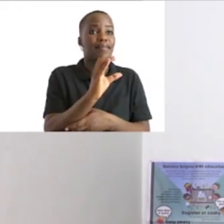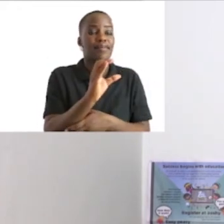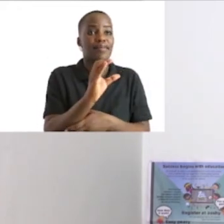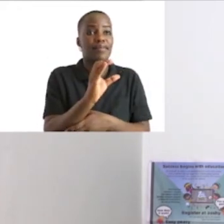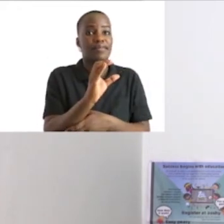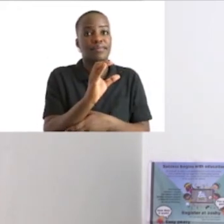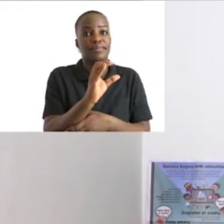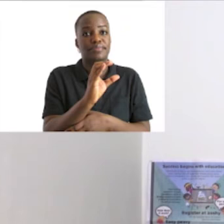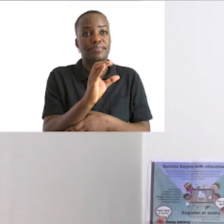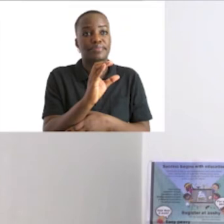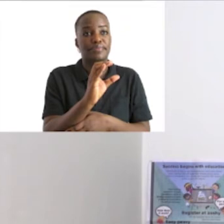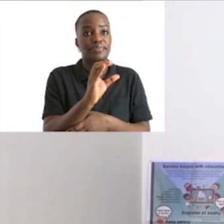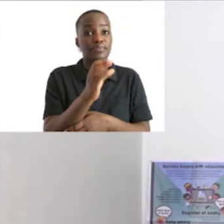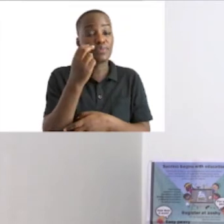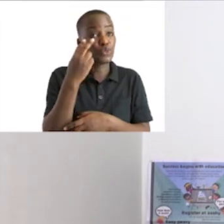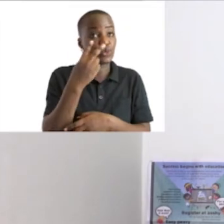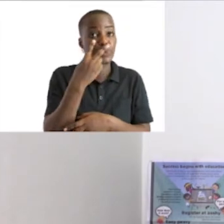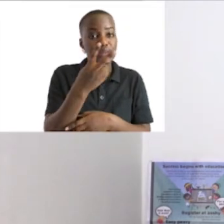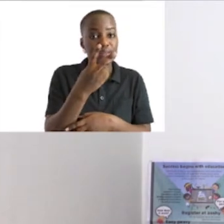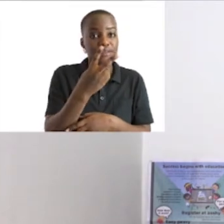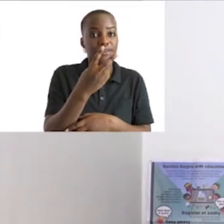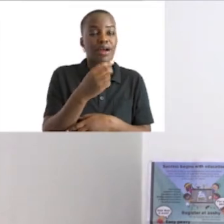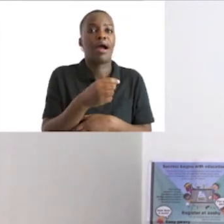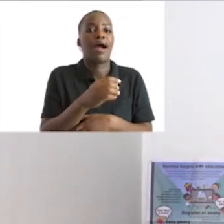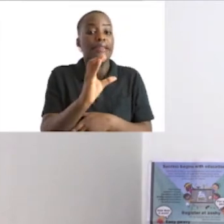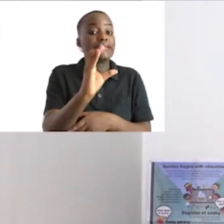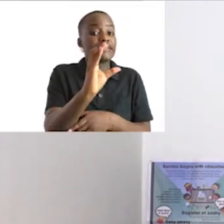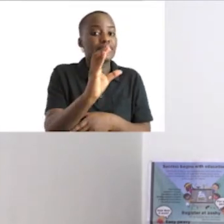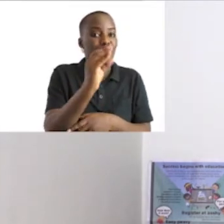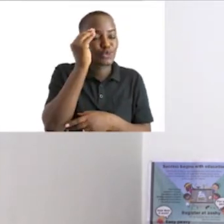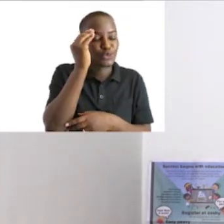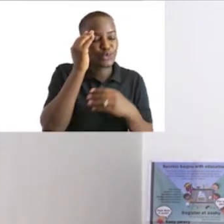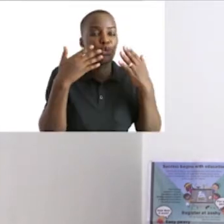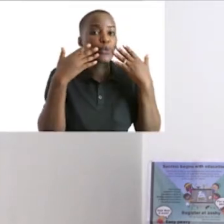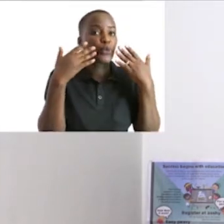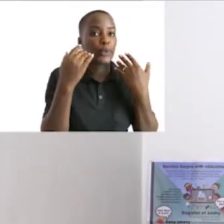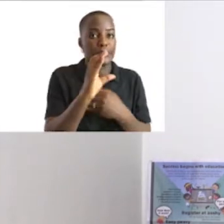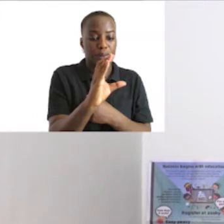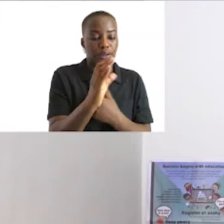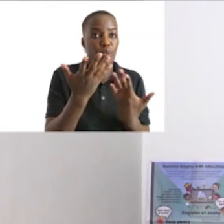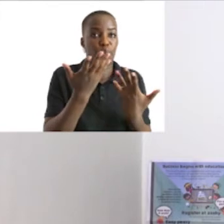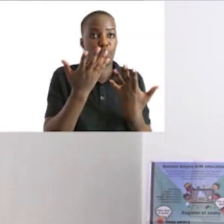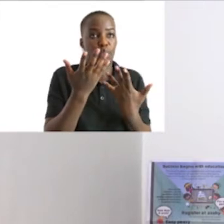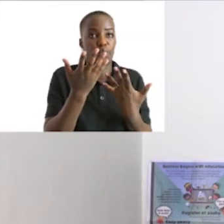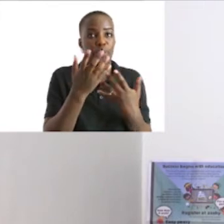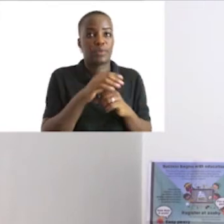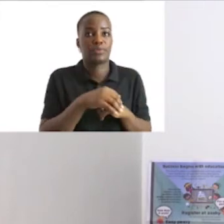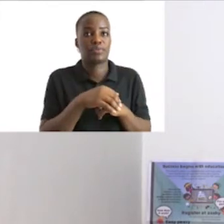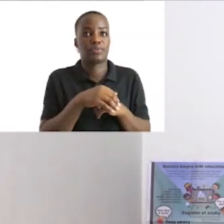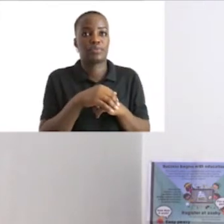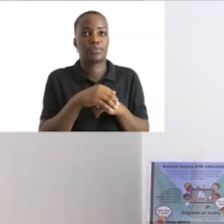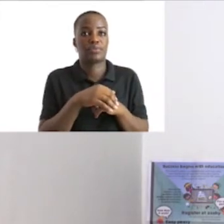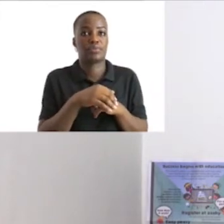So if we make that sound, we know that we're looking for cat, which is k. And we are going to look for a C